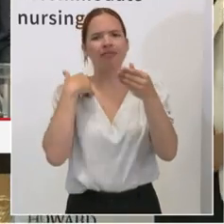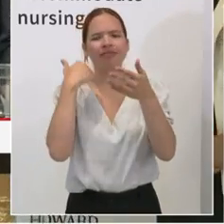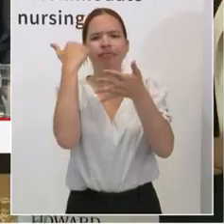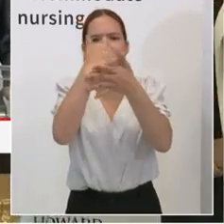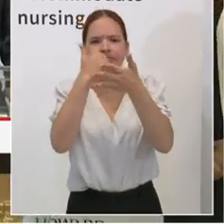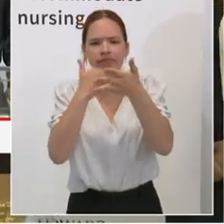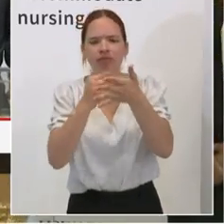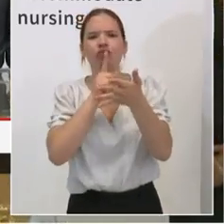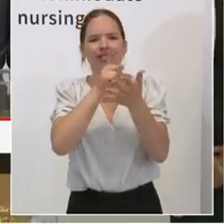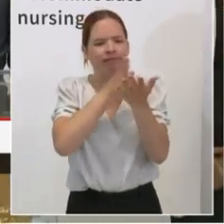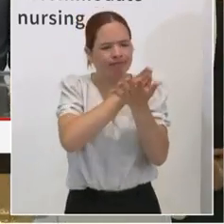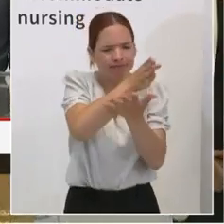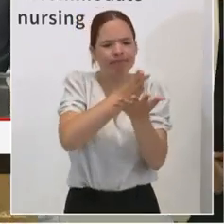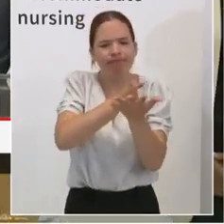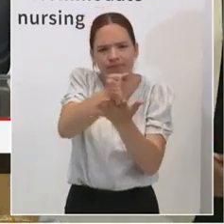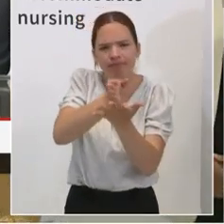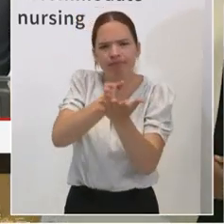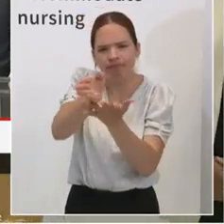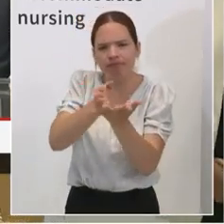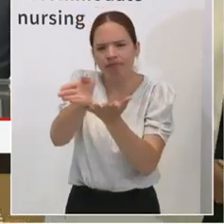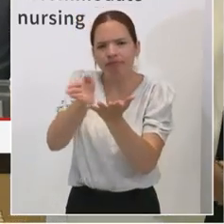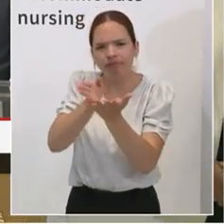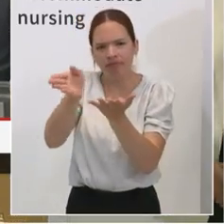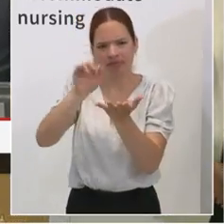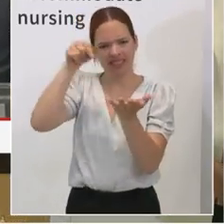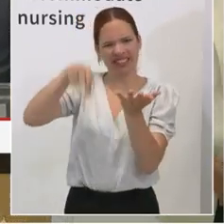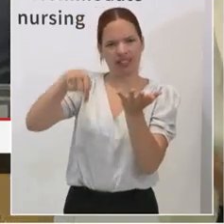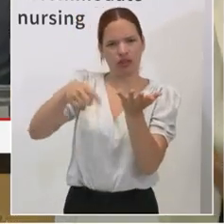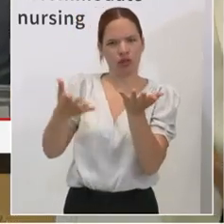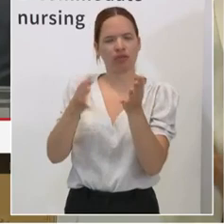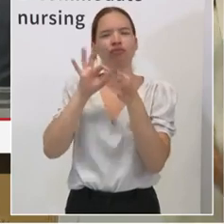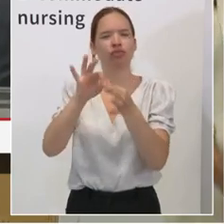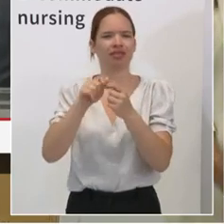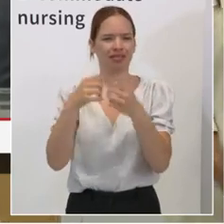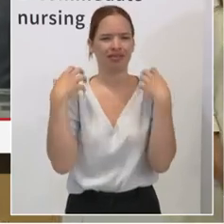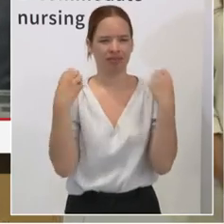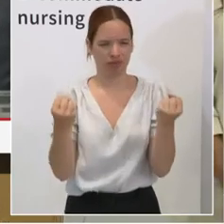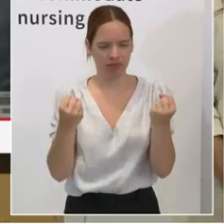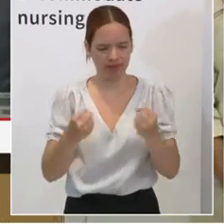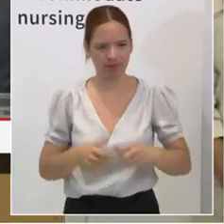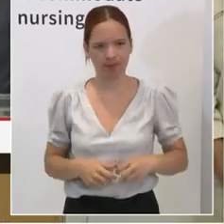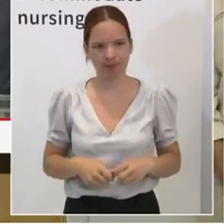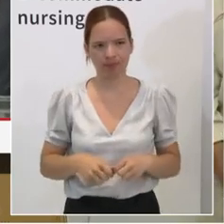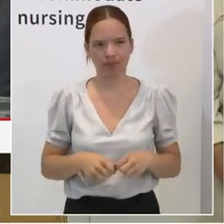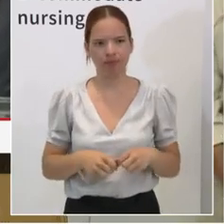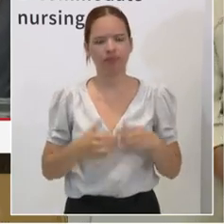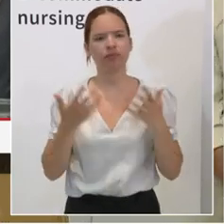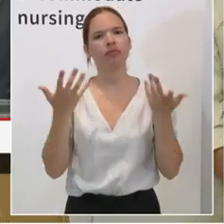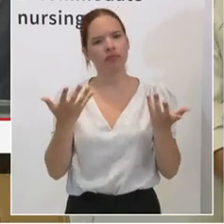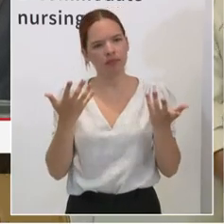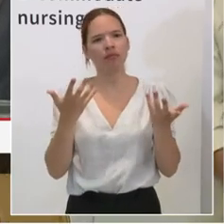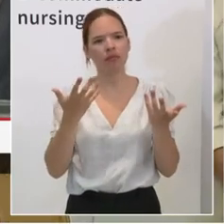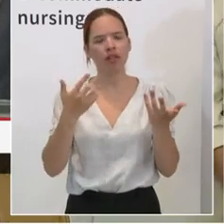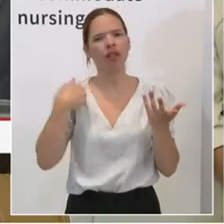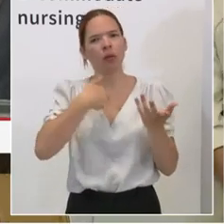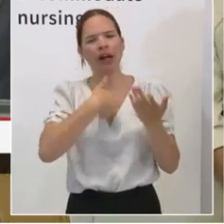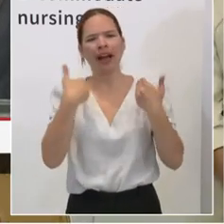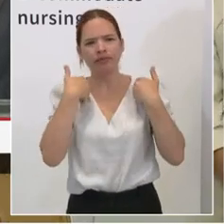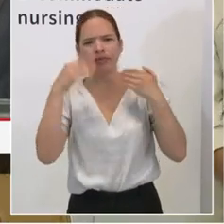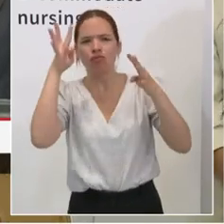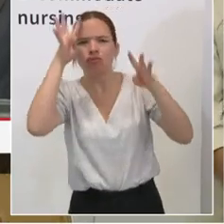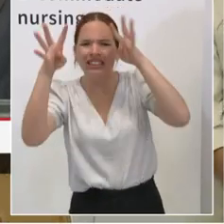oral health. The Centers of Excellence here focuses on implementing innovative, measurable, and sustainable